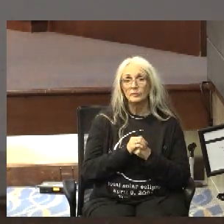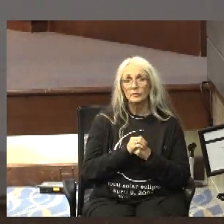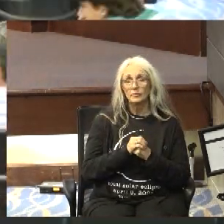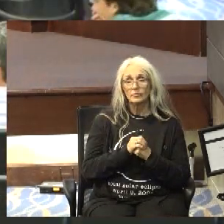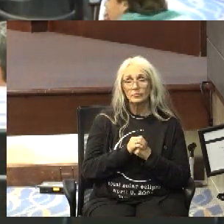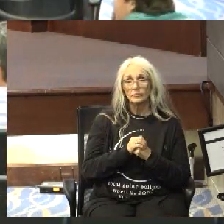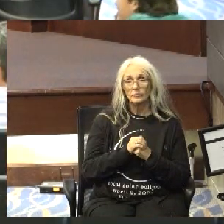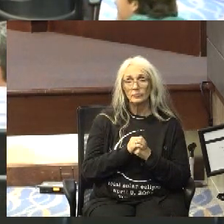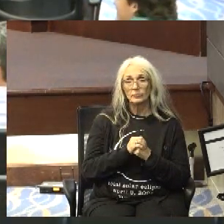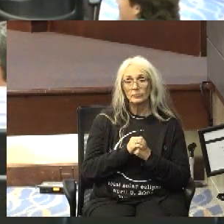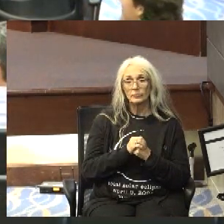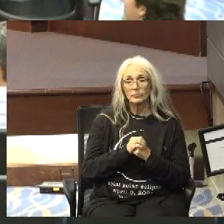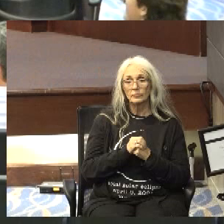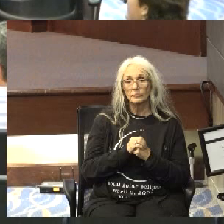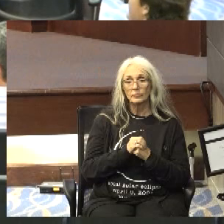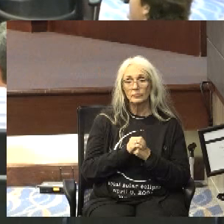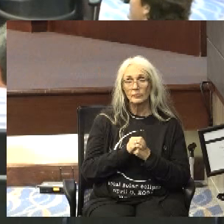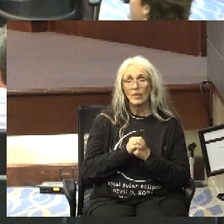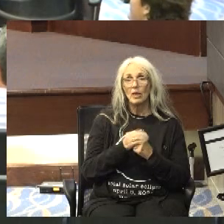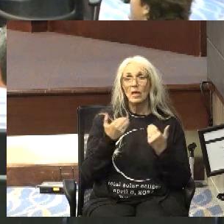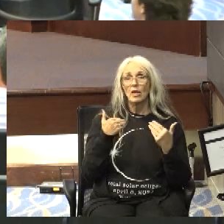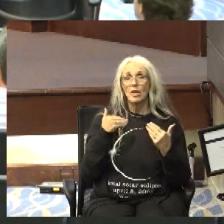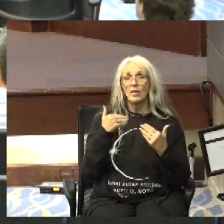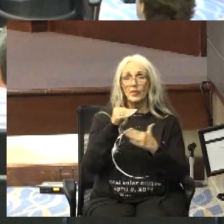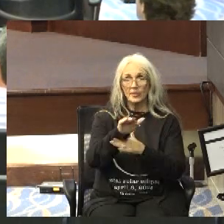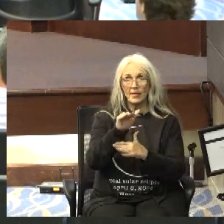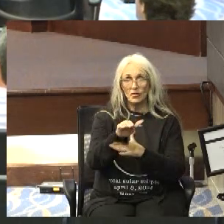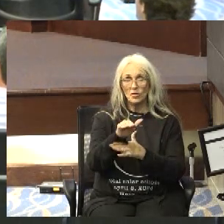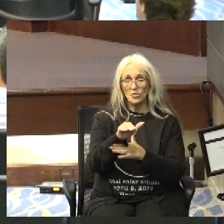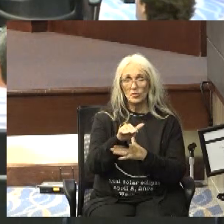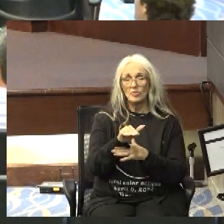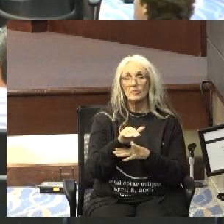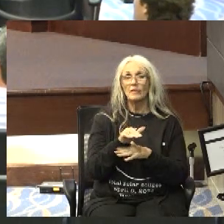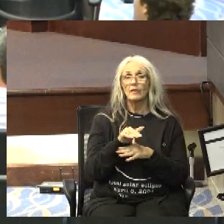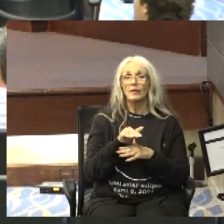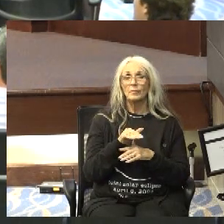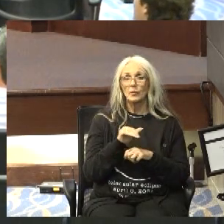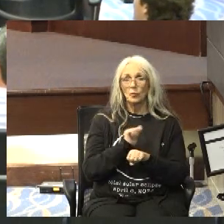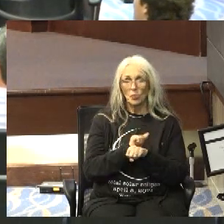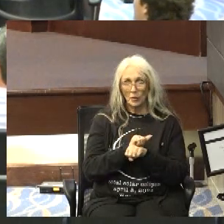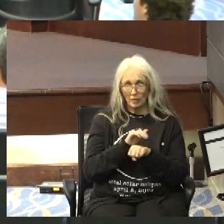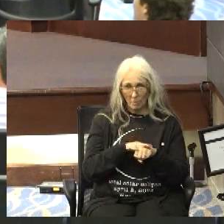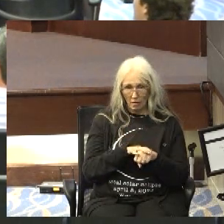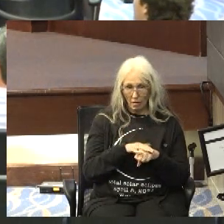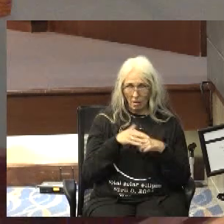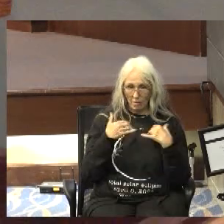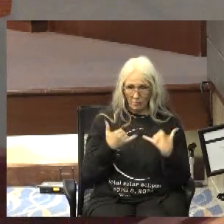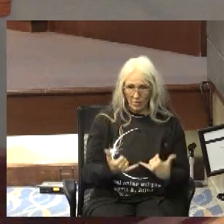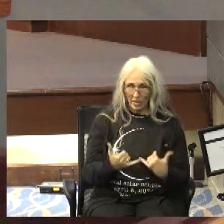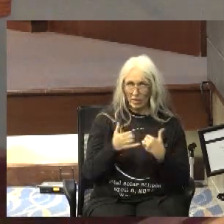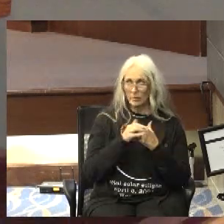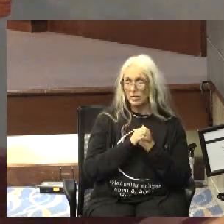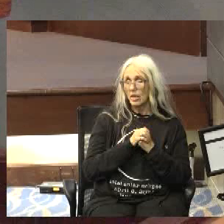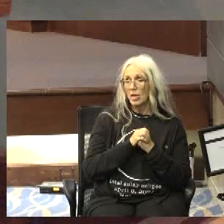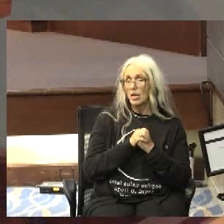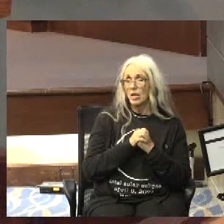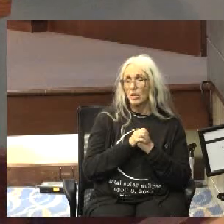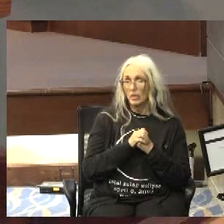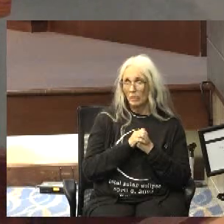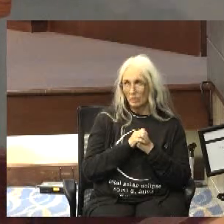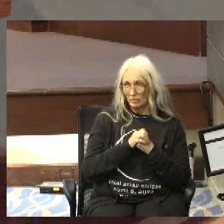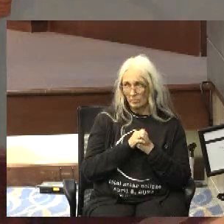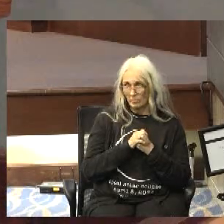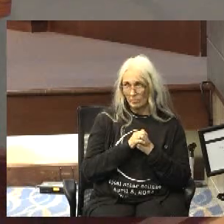noodling this afternoon on this, and we certainly have been cognizant